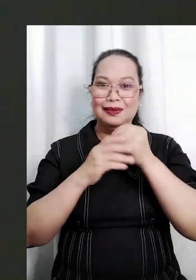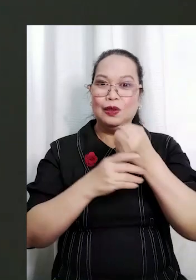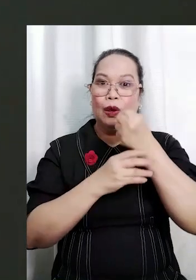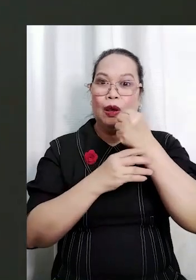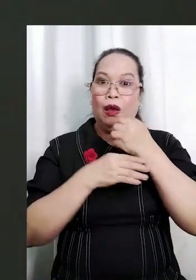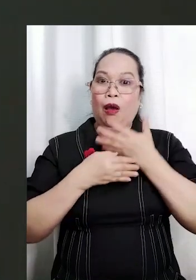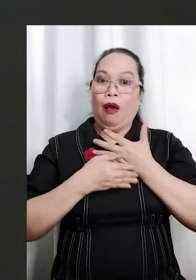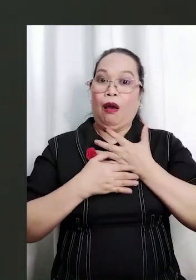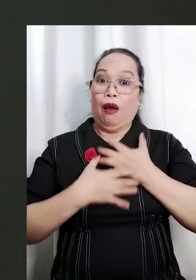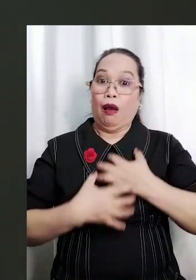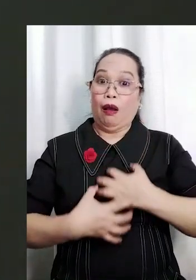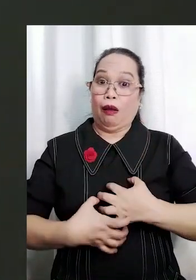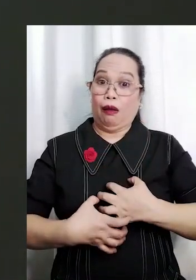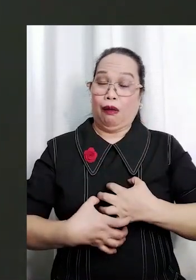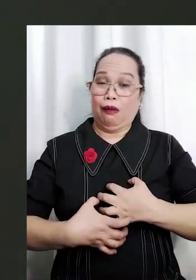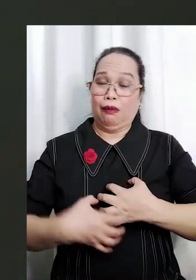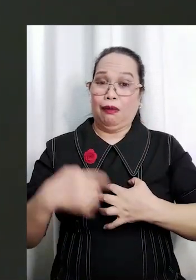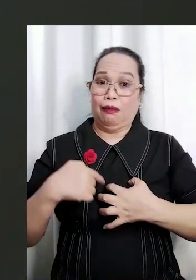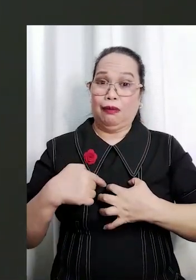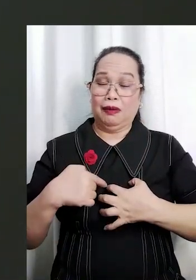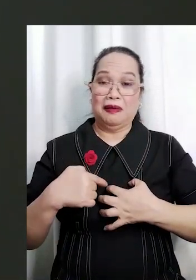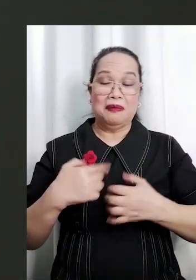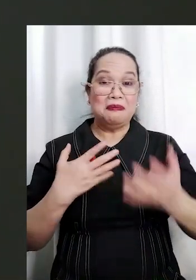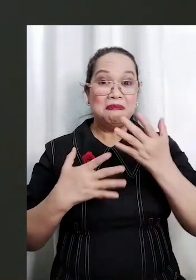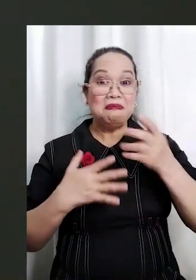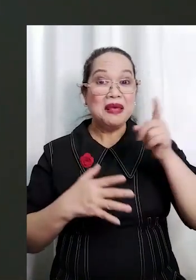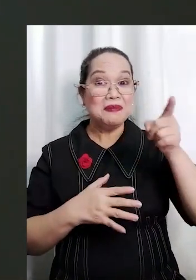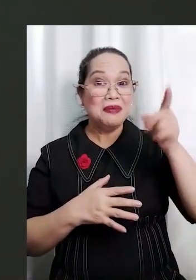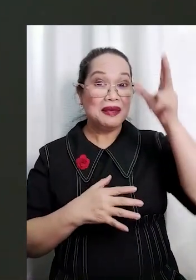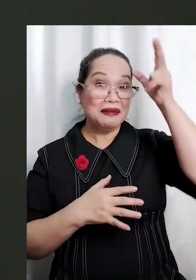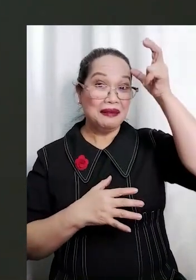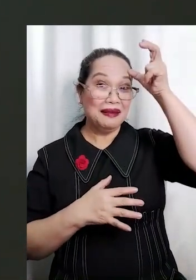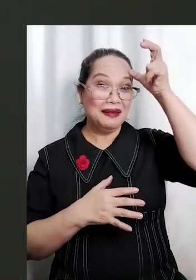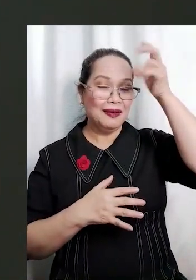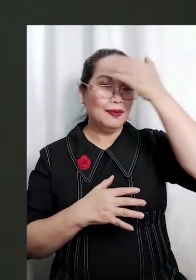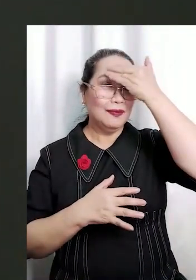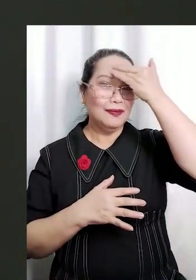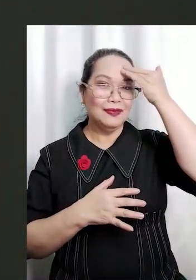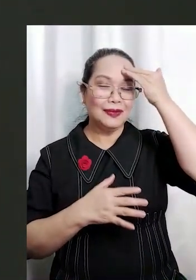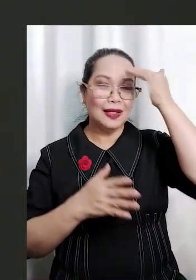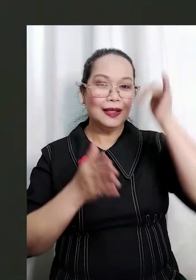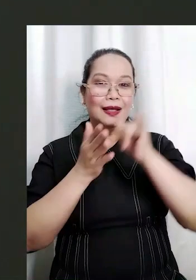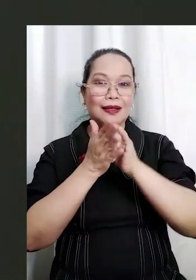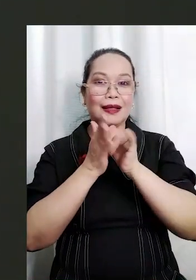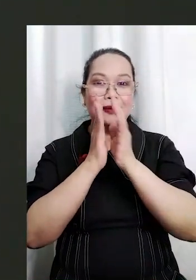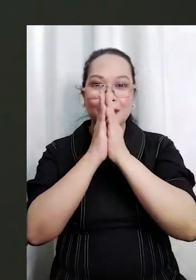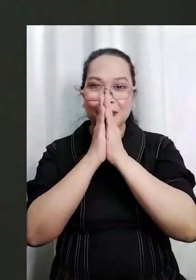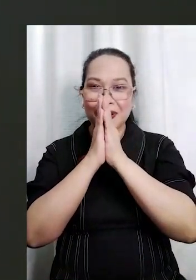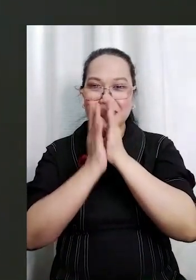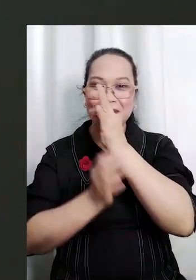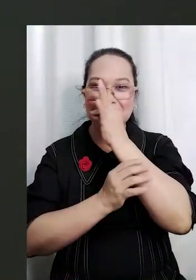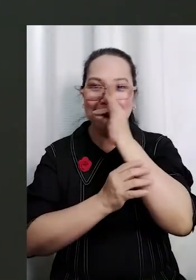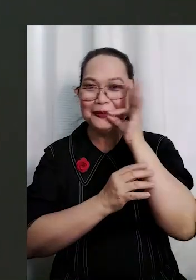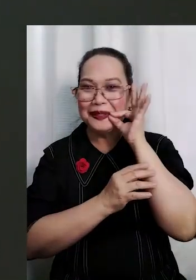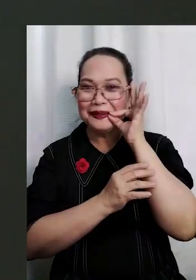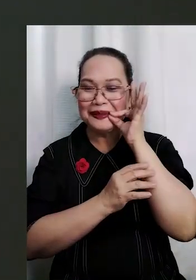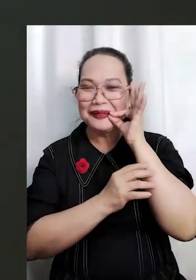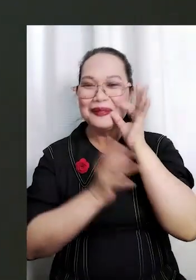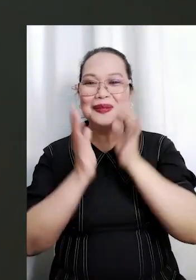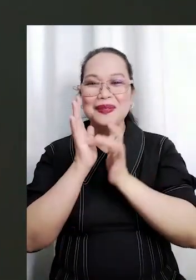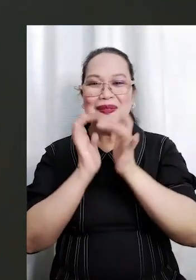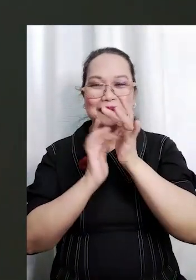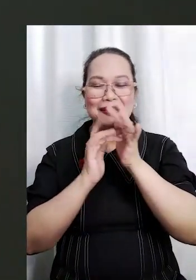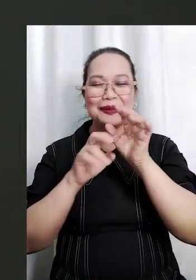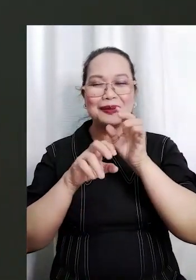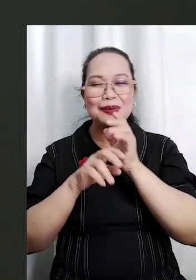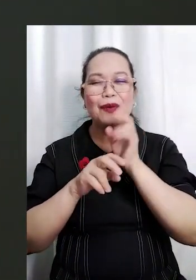kanyang pagkagutom. Nakalimutan siguro ng devil na nasa prayer and fasting ang ating Panginoon noong